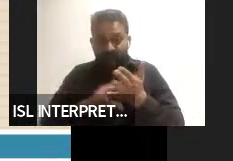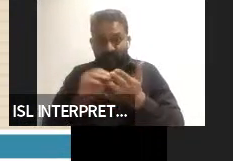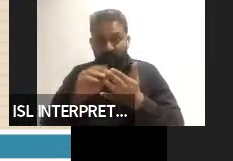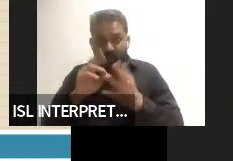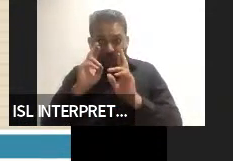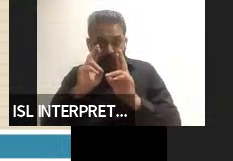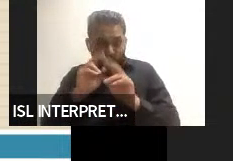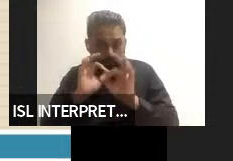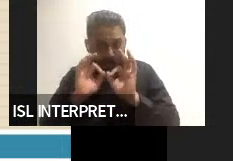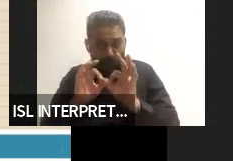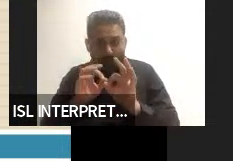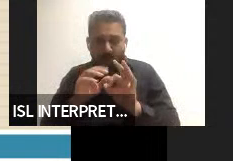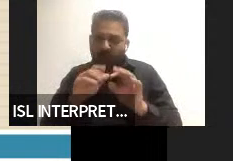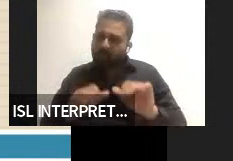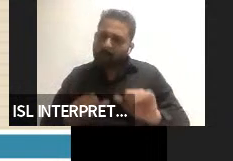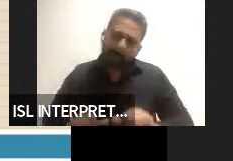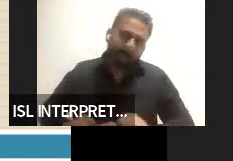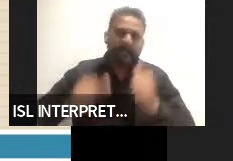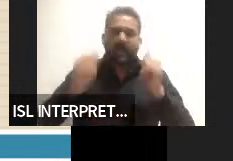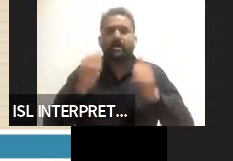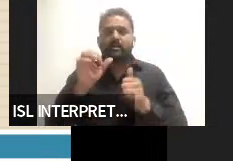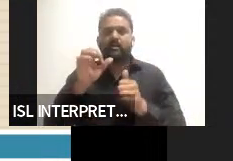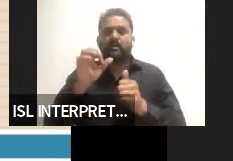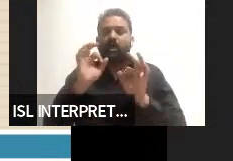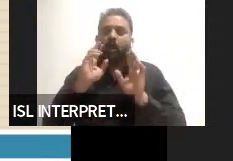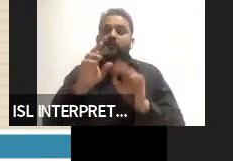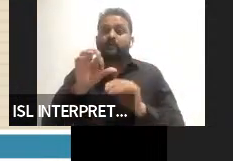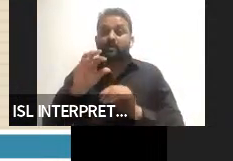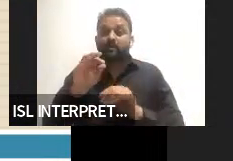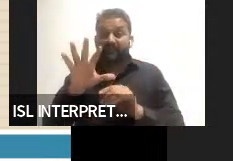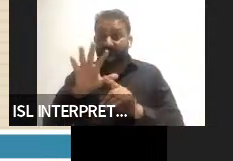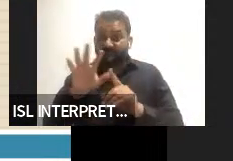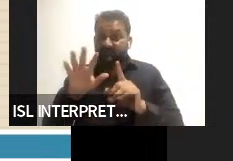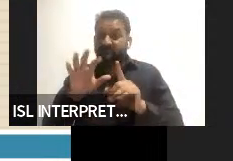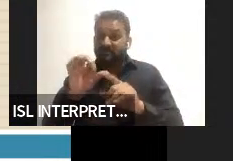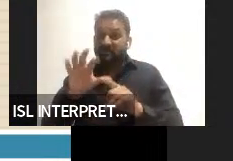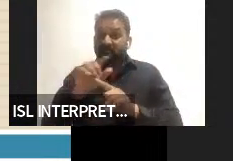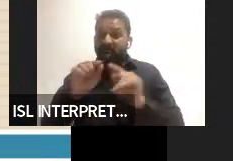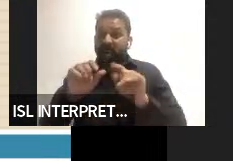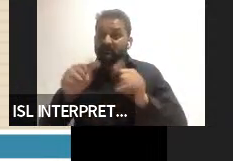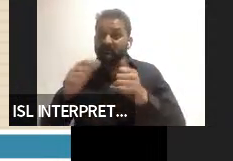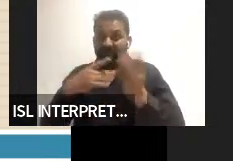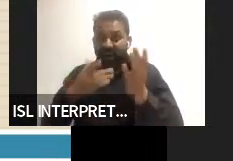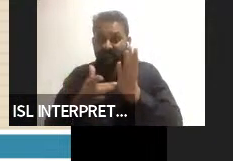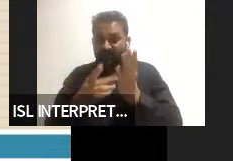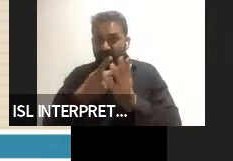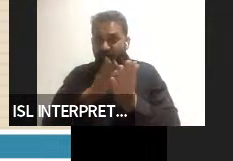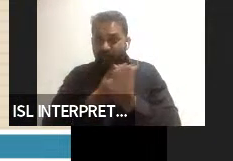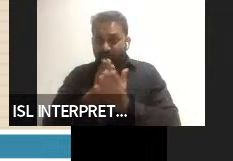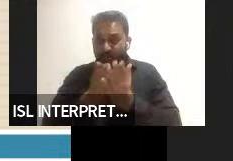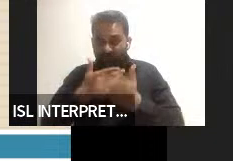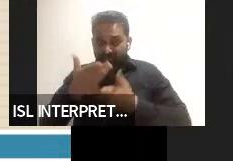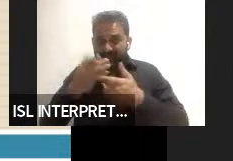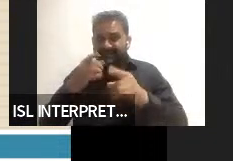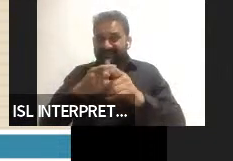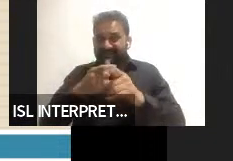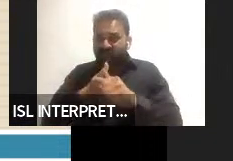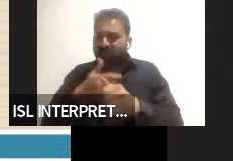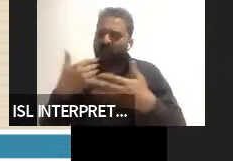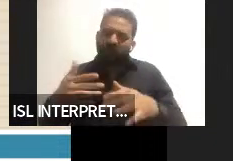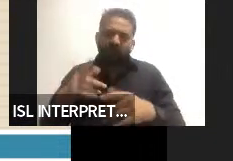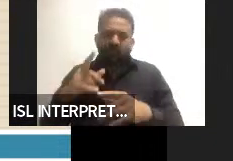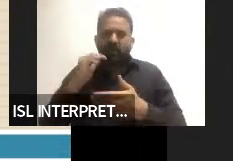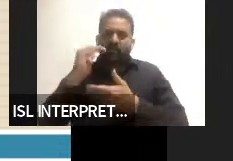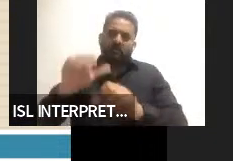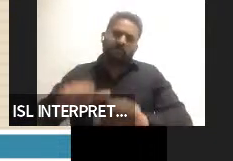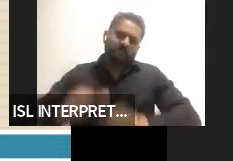have 95% chances. If you follow this technique, then most chances to win the award in